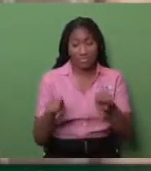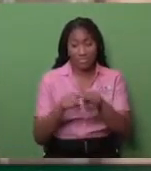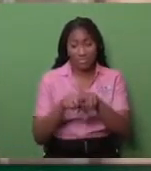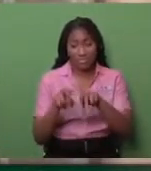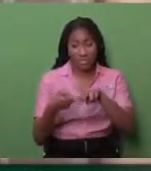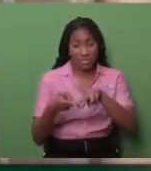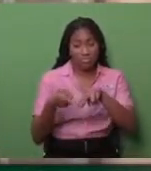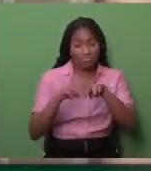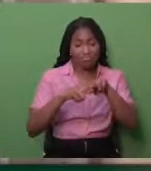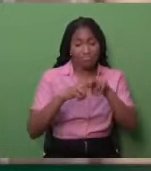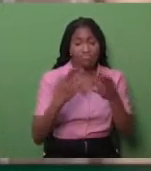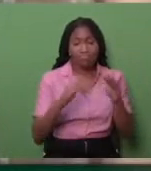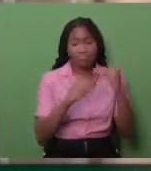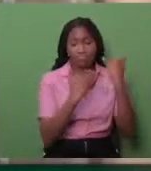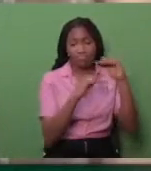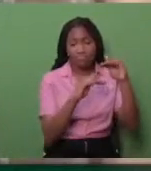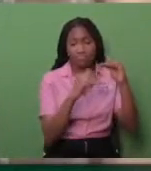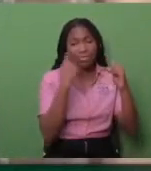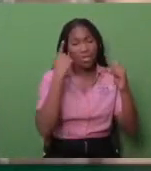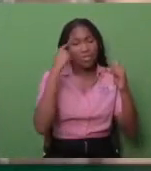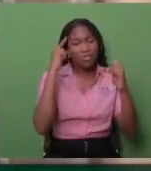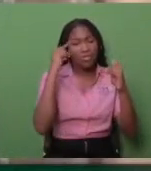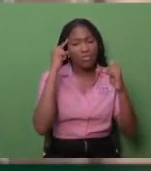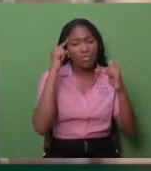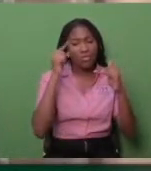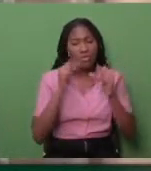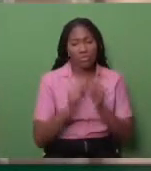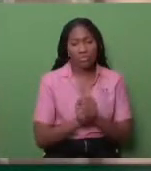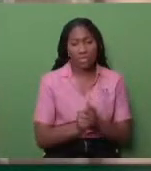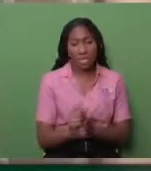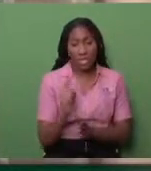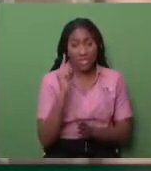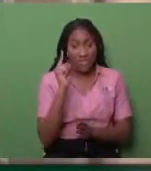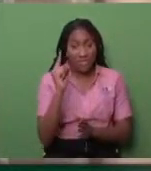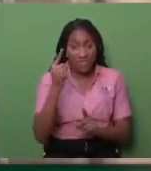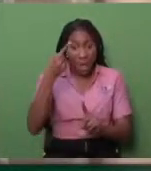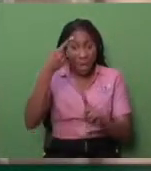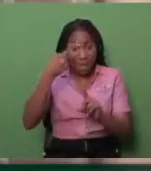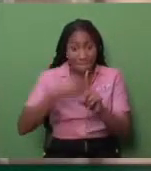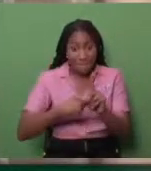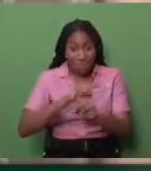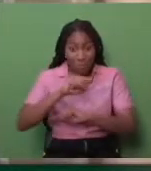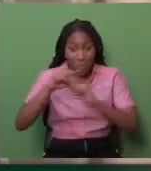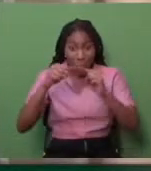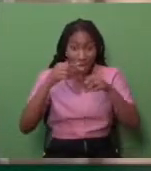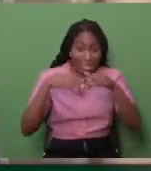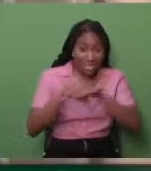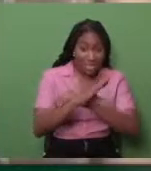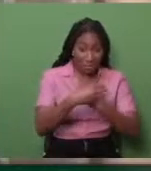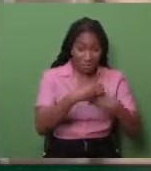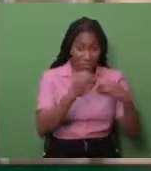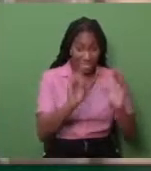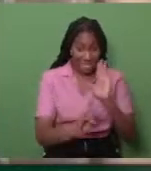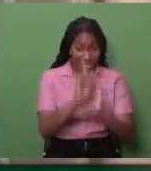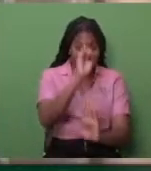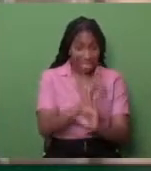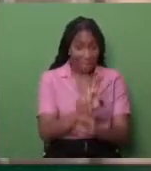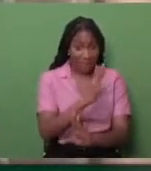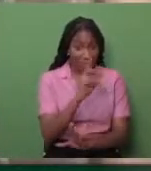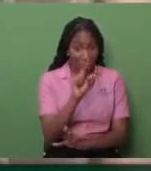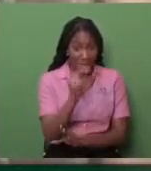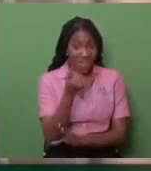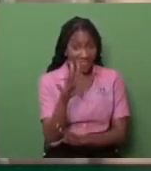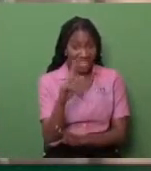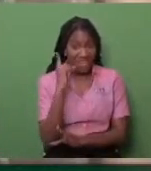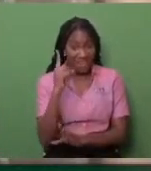limits. In their first months in office, this PNM government rushed in December 4, 2015, first month in